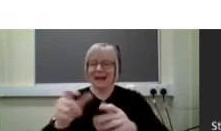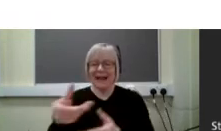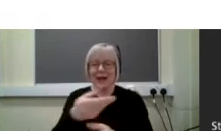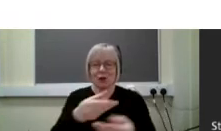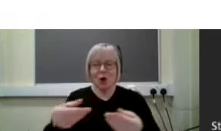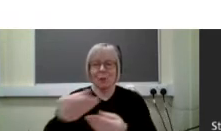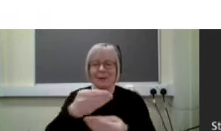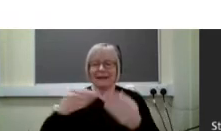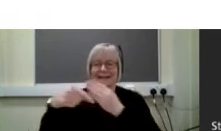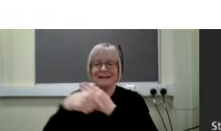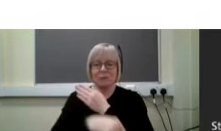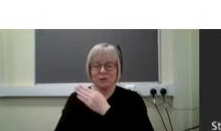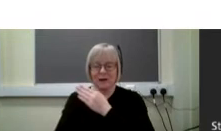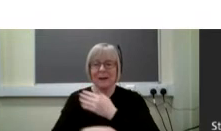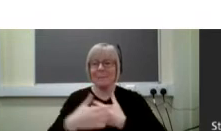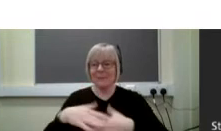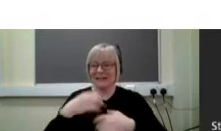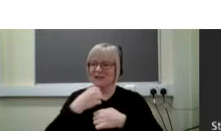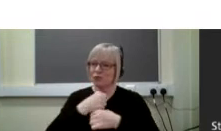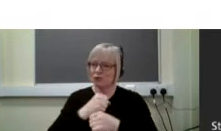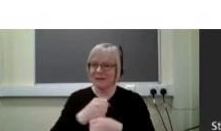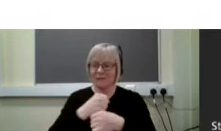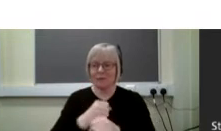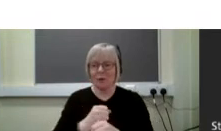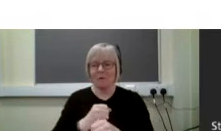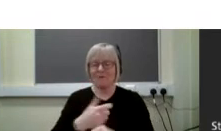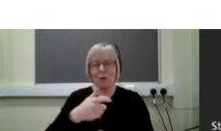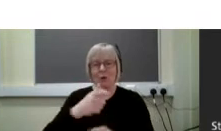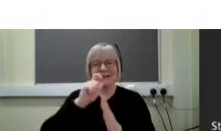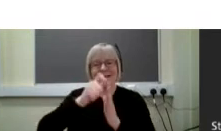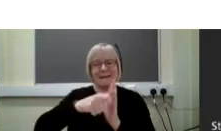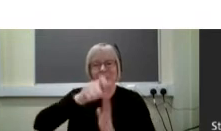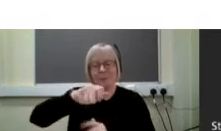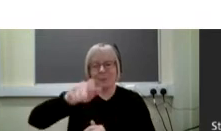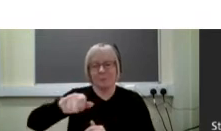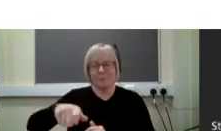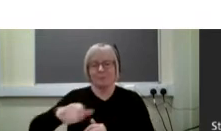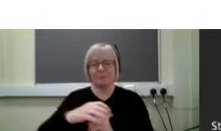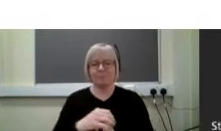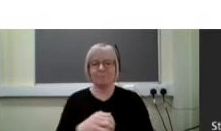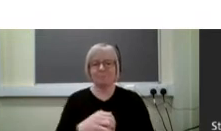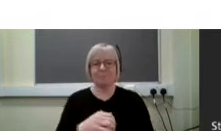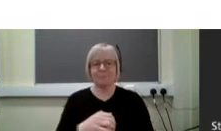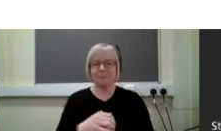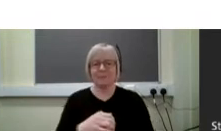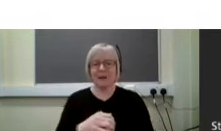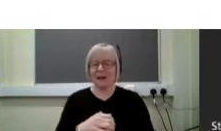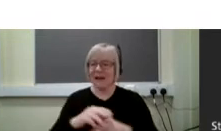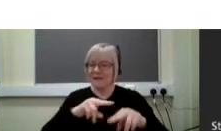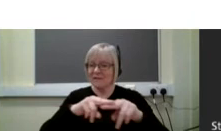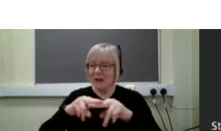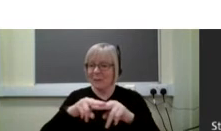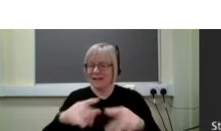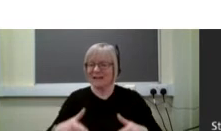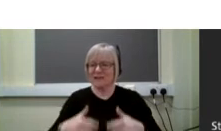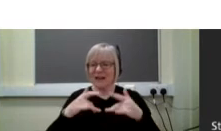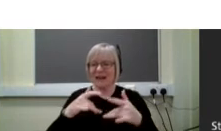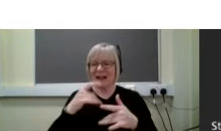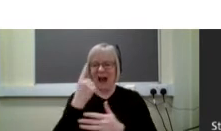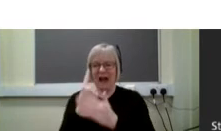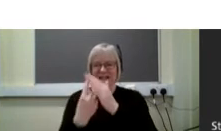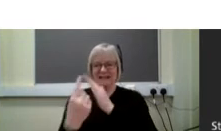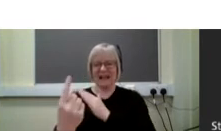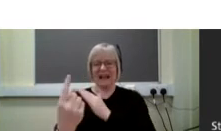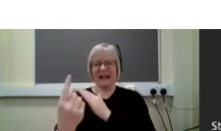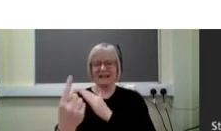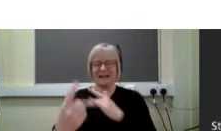which has been stressful for adolescents with disabilities and their families. Families who reported being socially isolated felt vulnerable